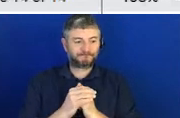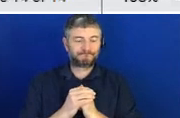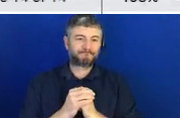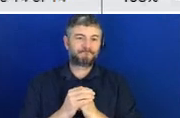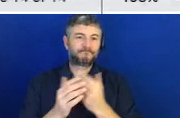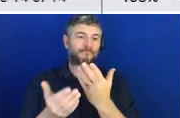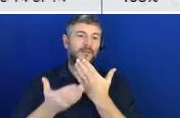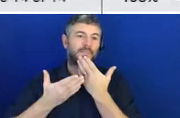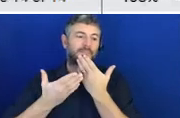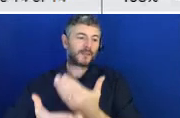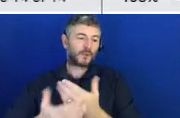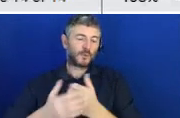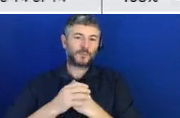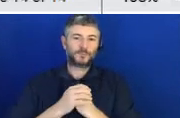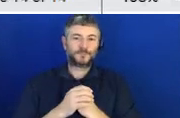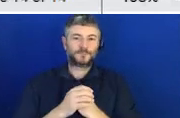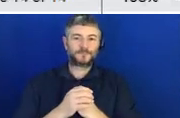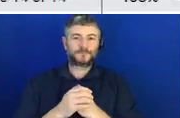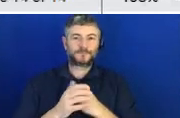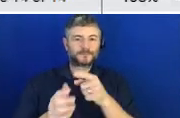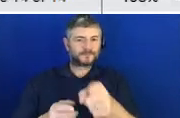much. Shall I do that through?